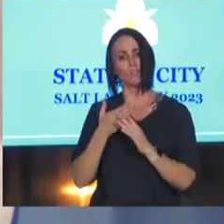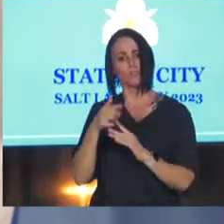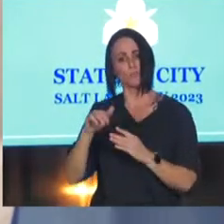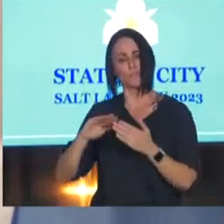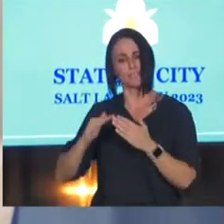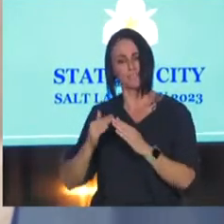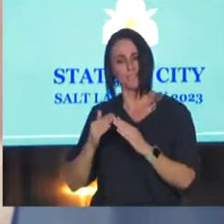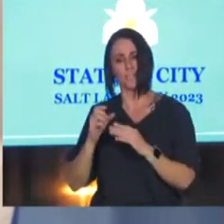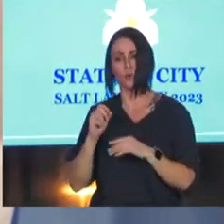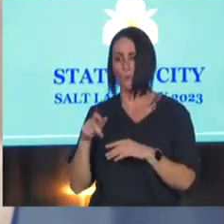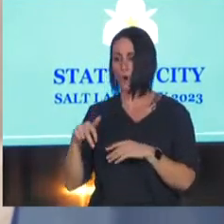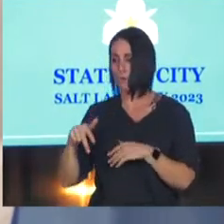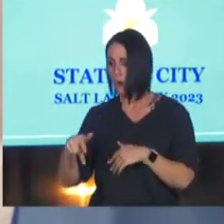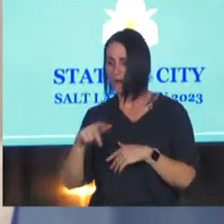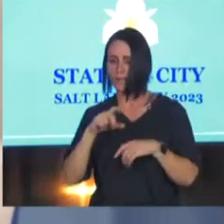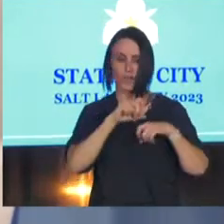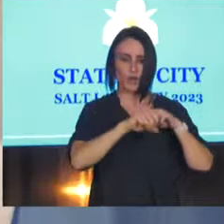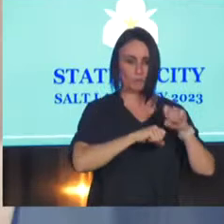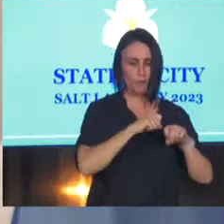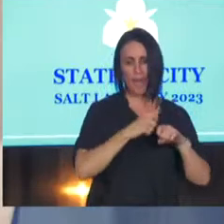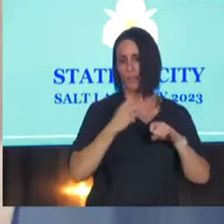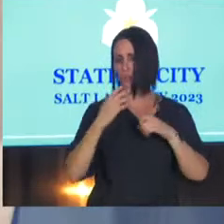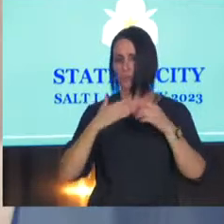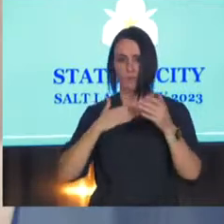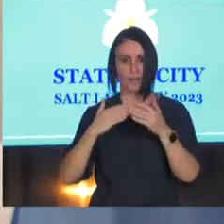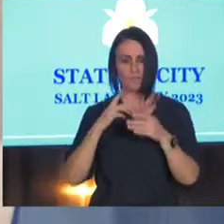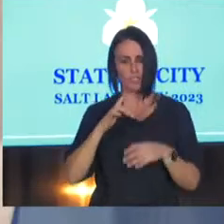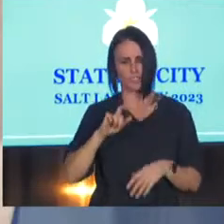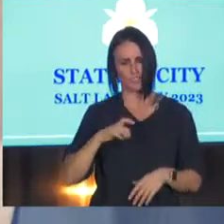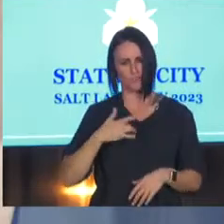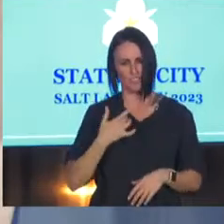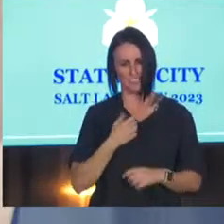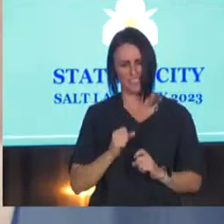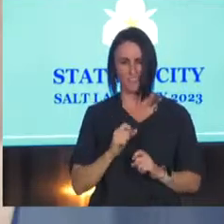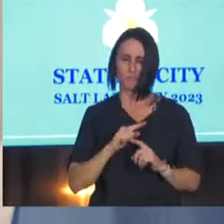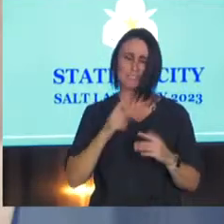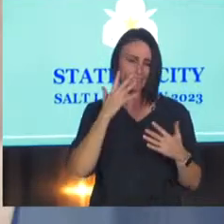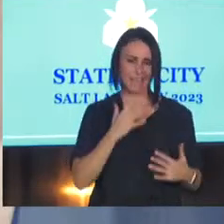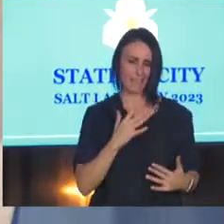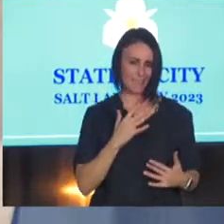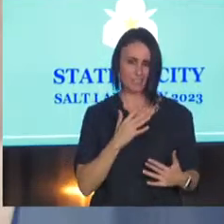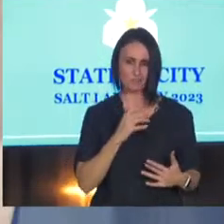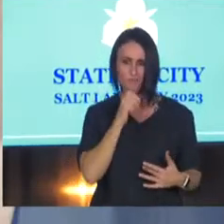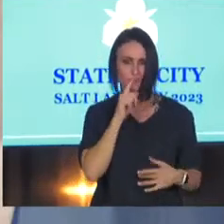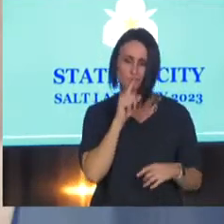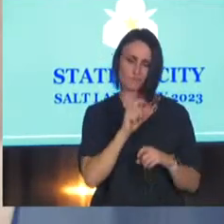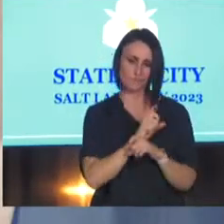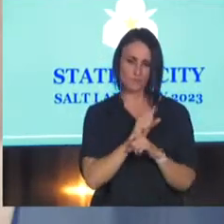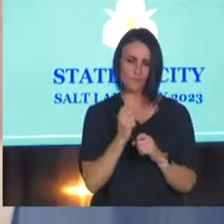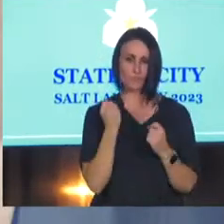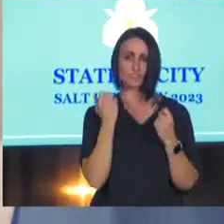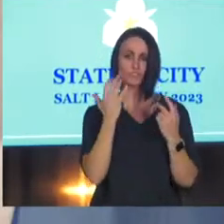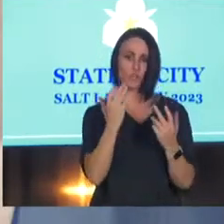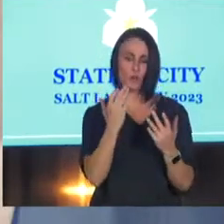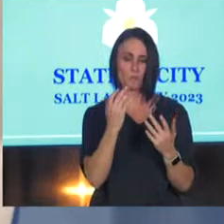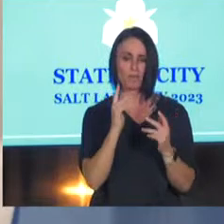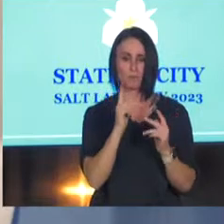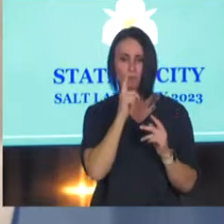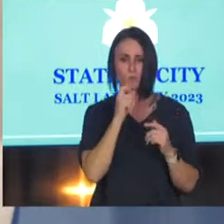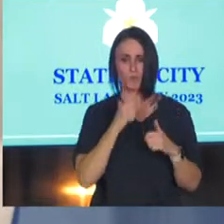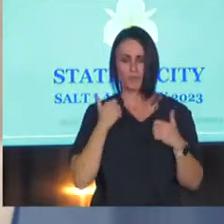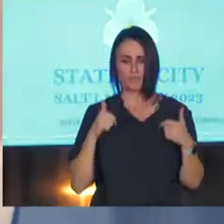streets or sidewalks or bike lanes or byways. But sadly, that is just not the case for so many Salt Lakers